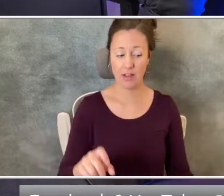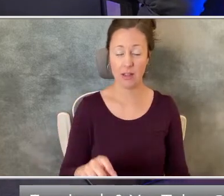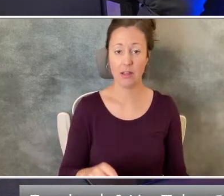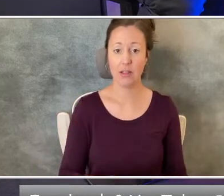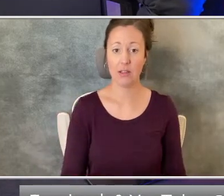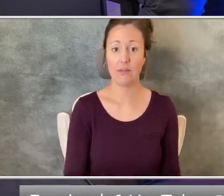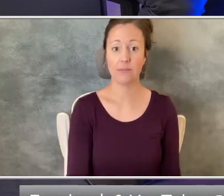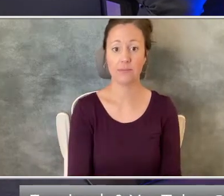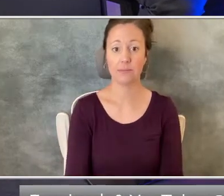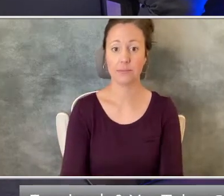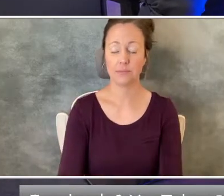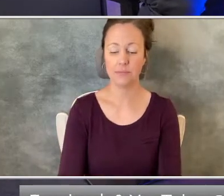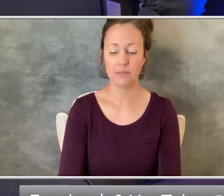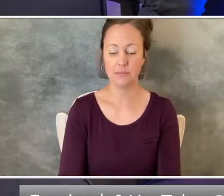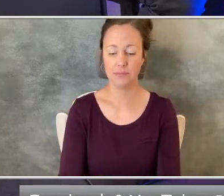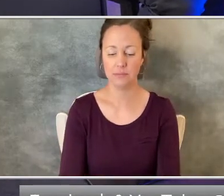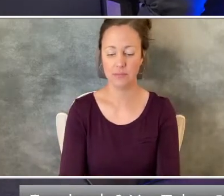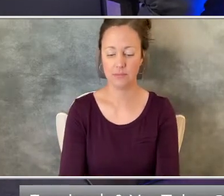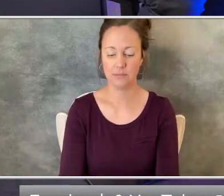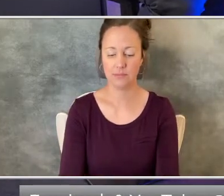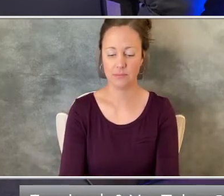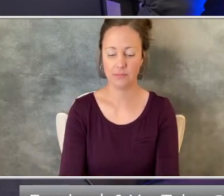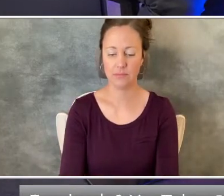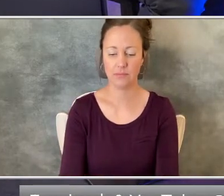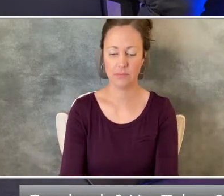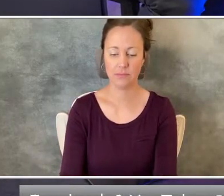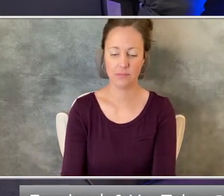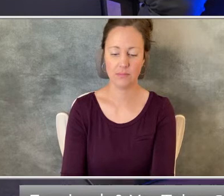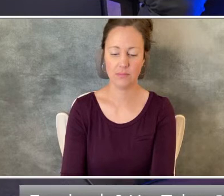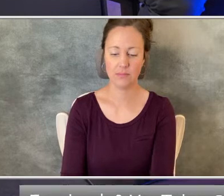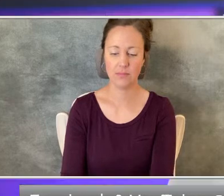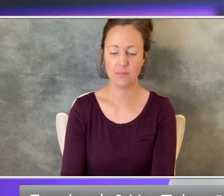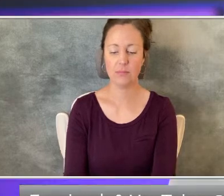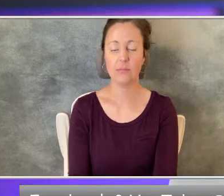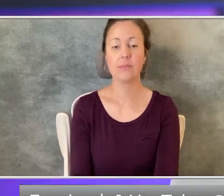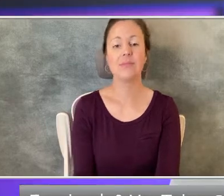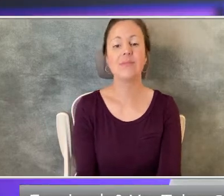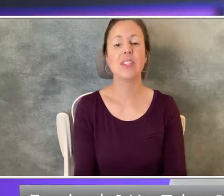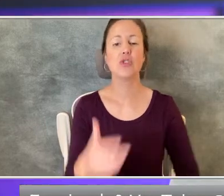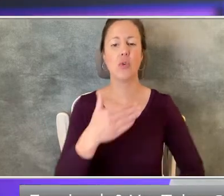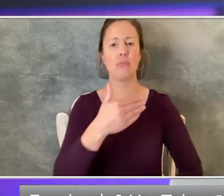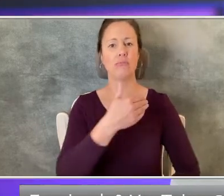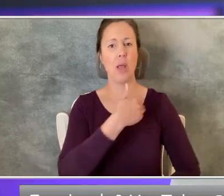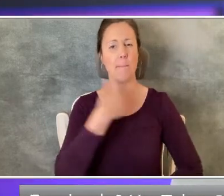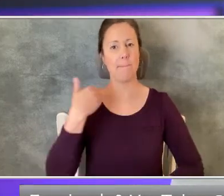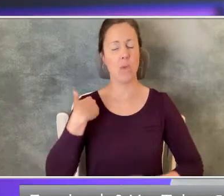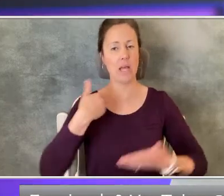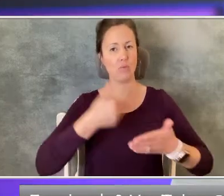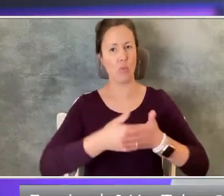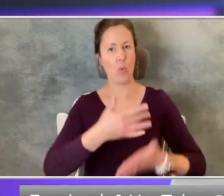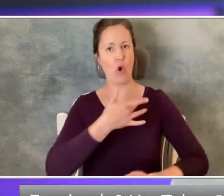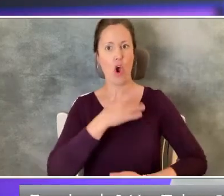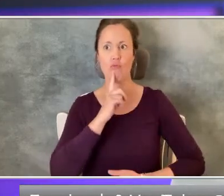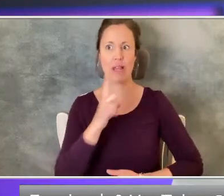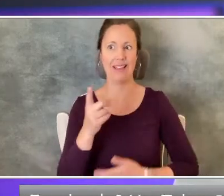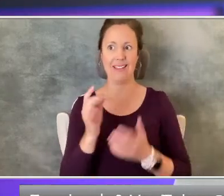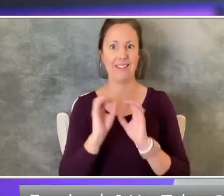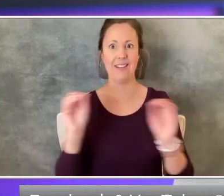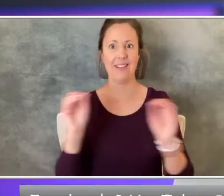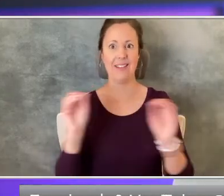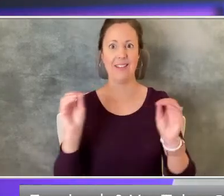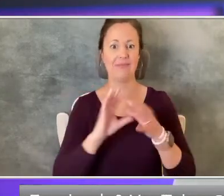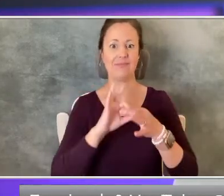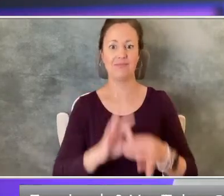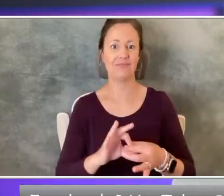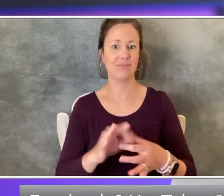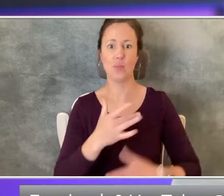I'm a cardio-oncologist also. So breast being close to heart does not have anything to do with cardiotoxicity, only if you